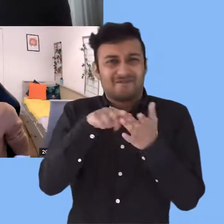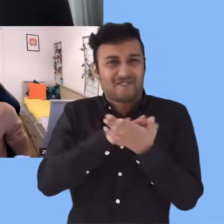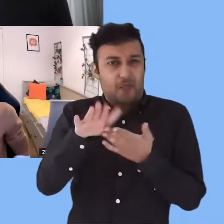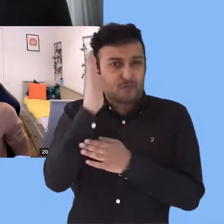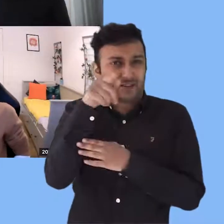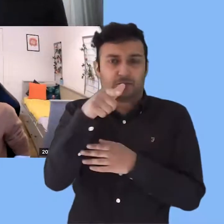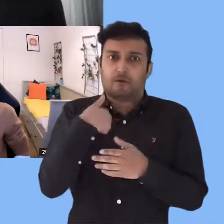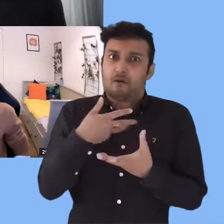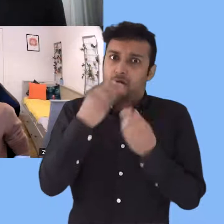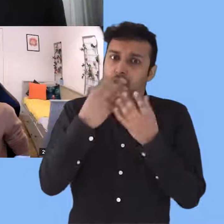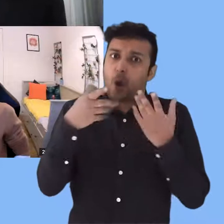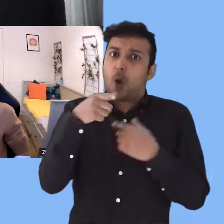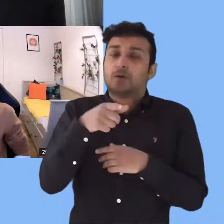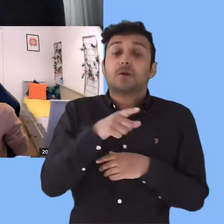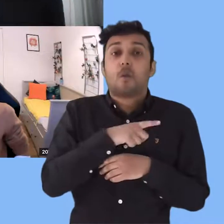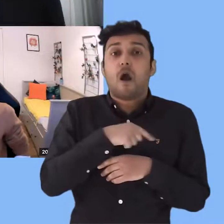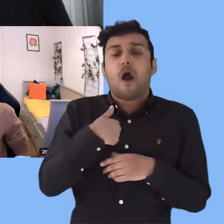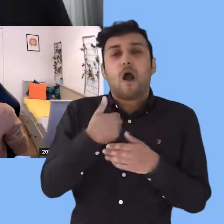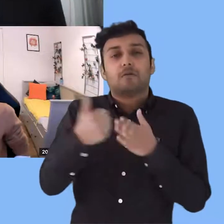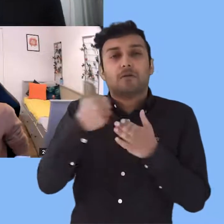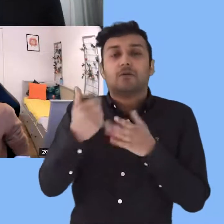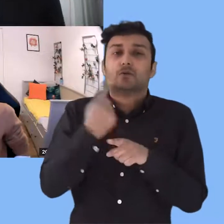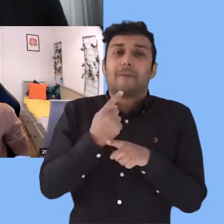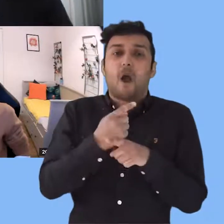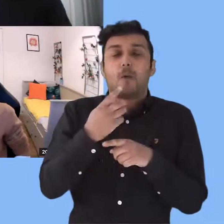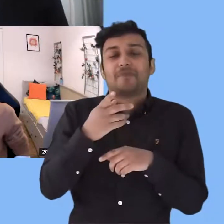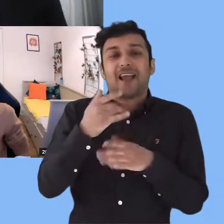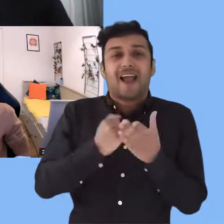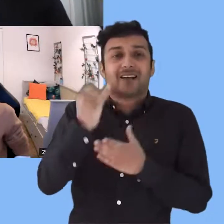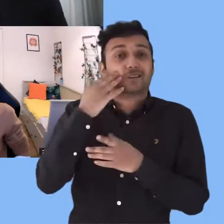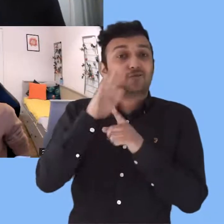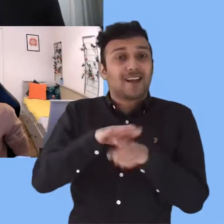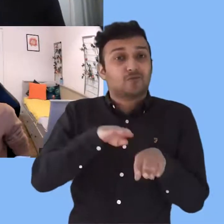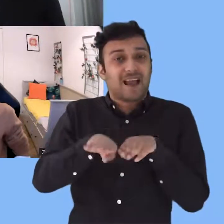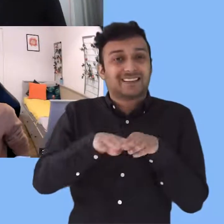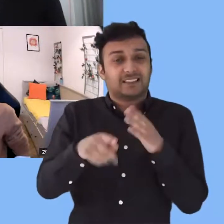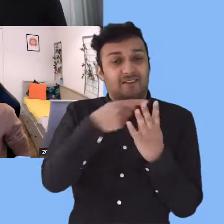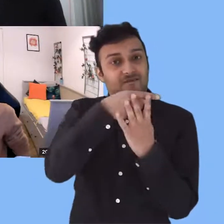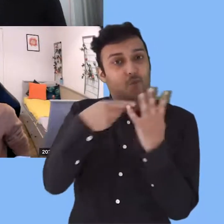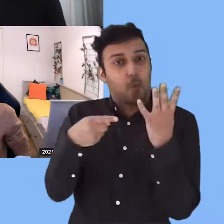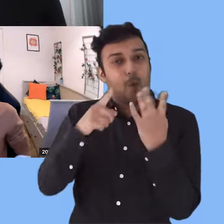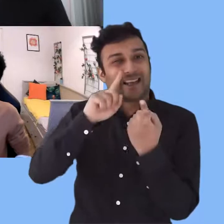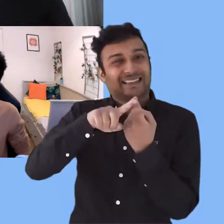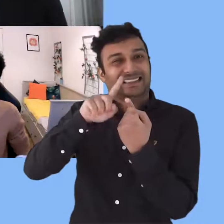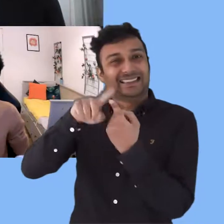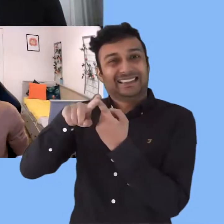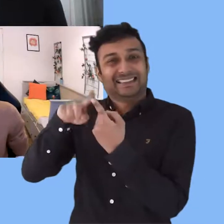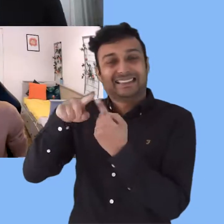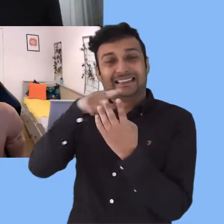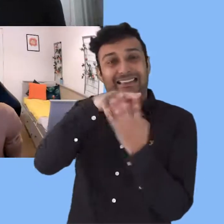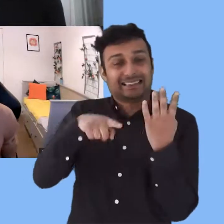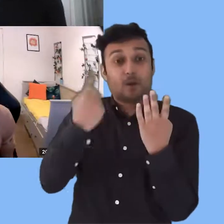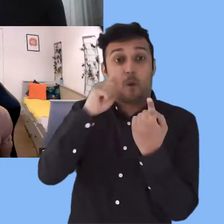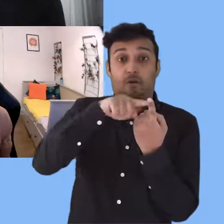E's asks you to think about the child being a unique child and being the expert in who they are in terms of their identity. And I just thought, as